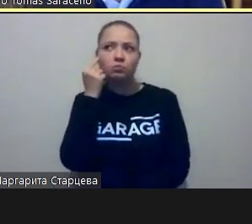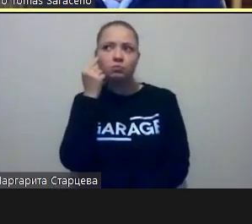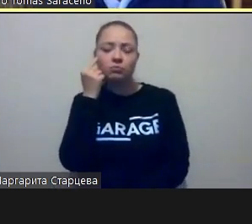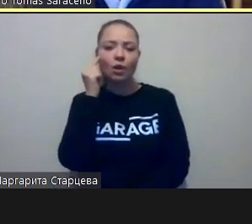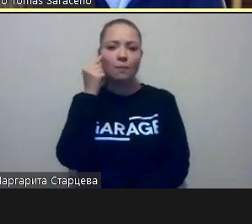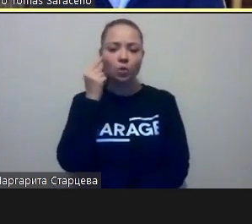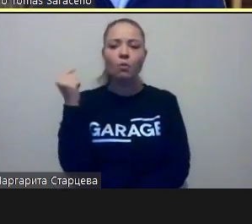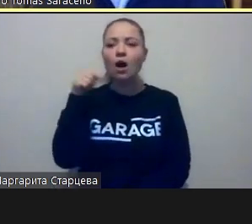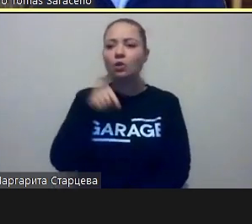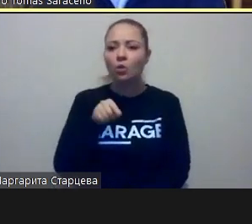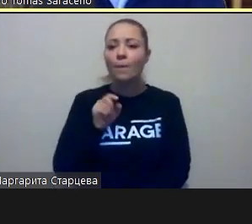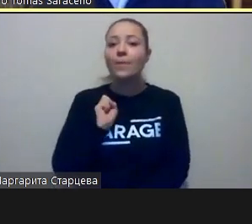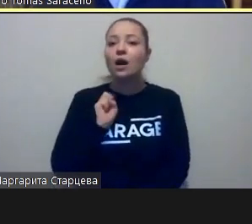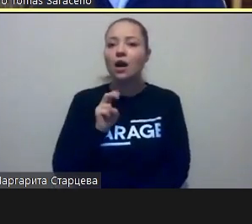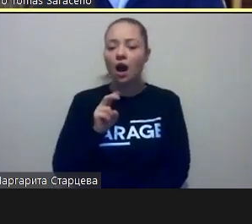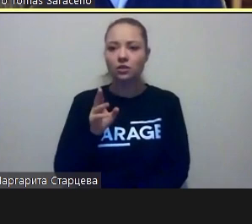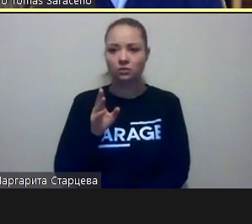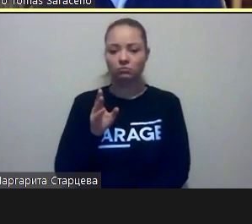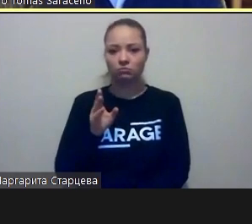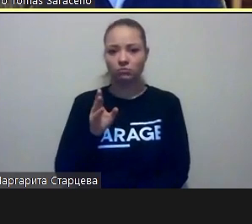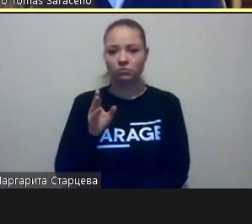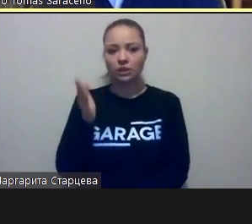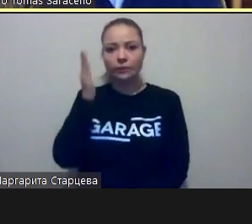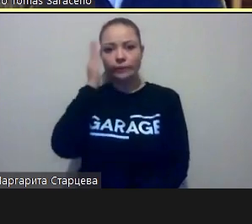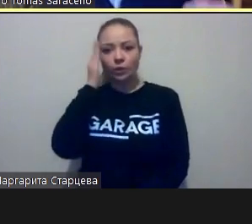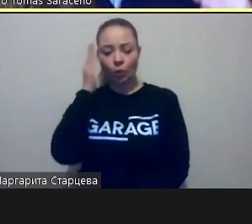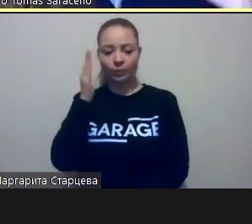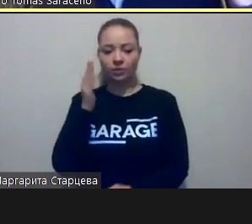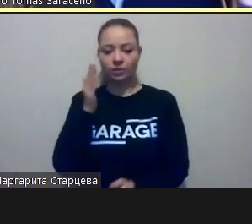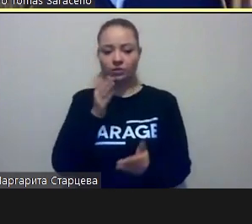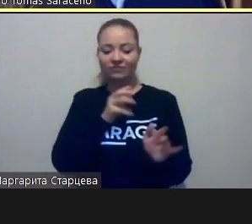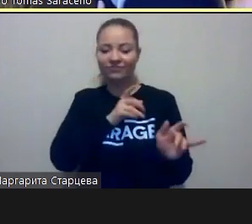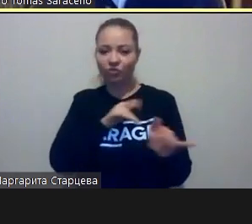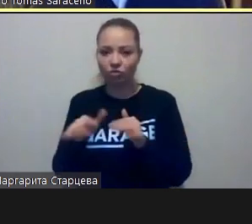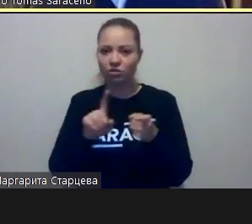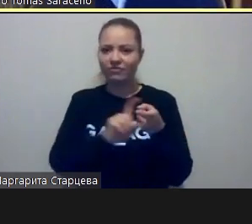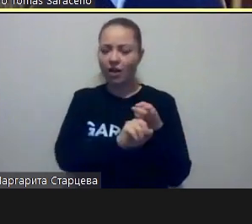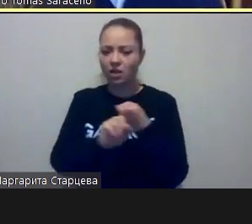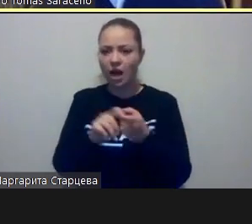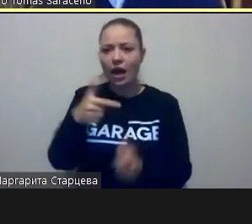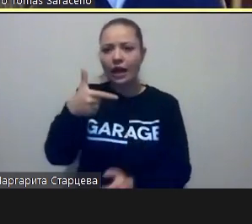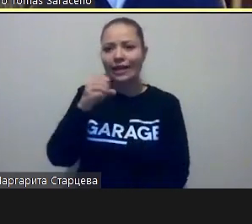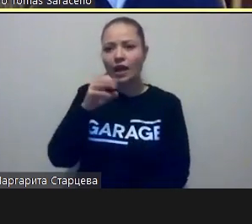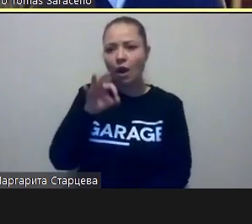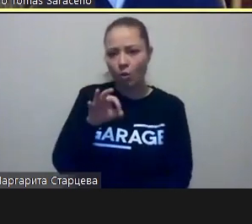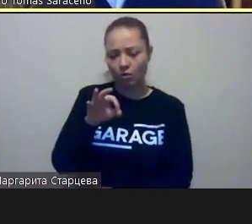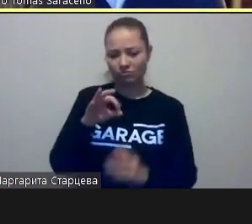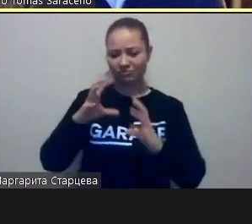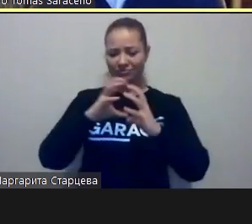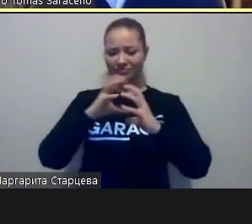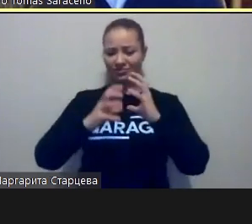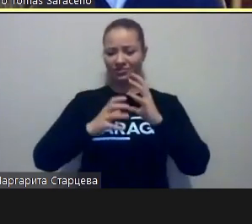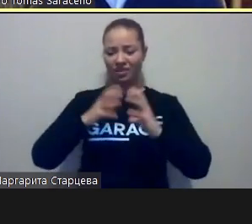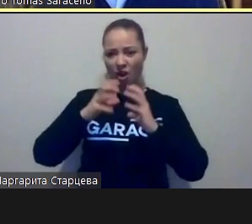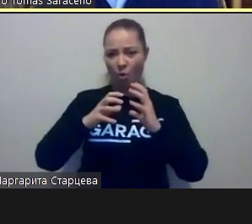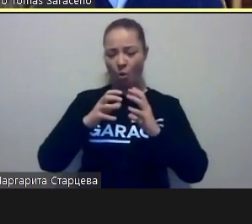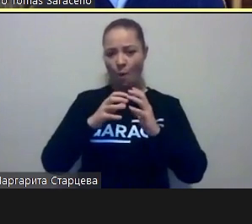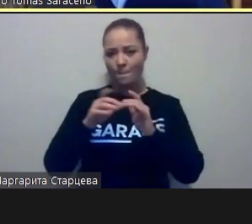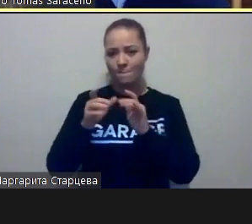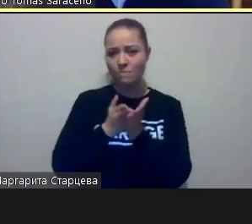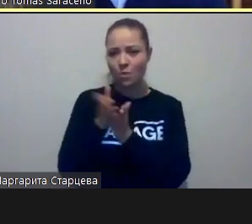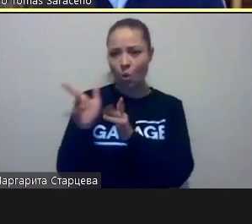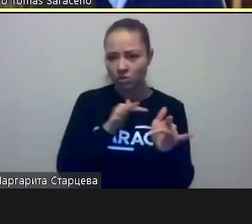certain frontiers that somehow also we have to think. This means the idea of flying somehow is